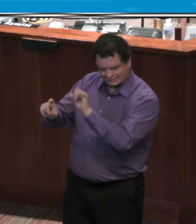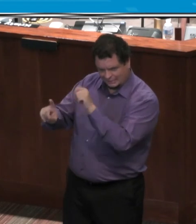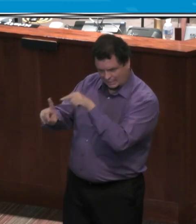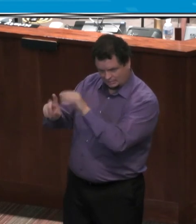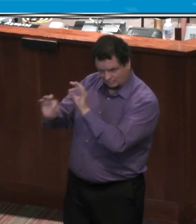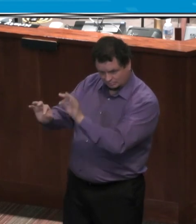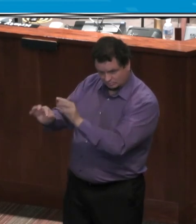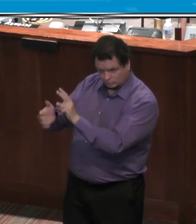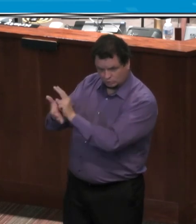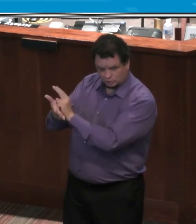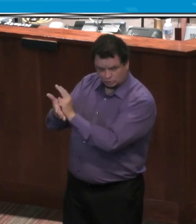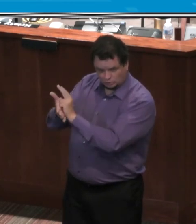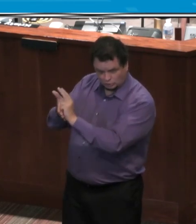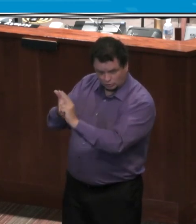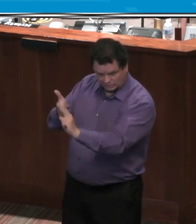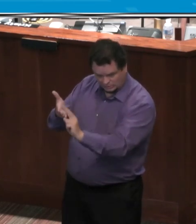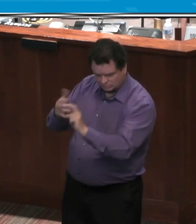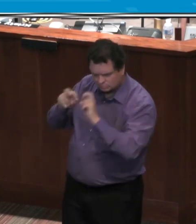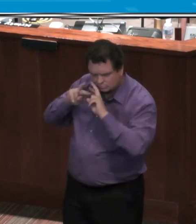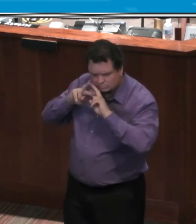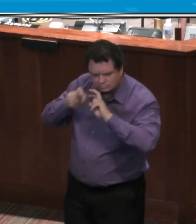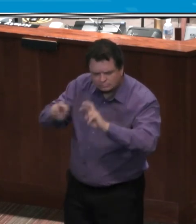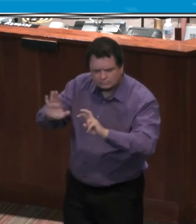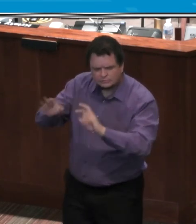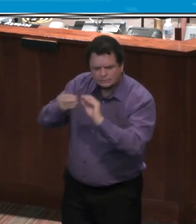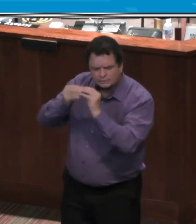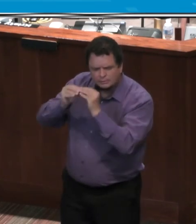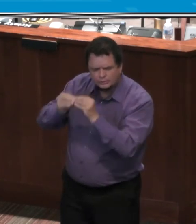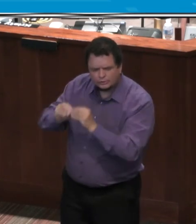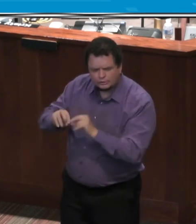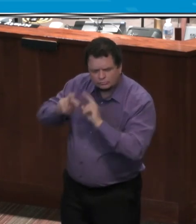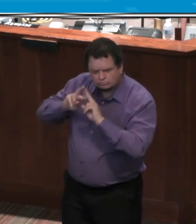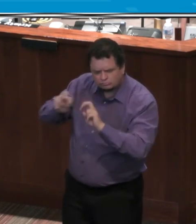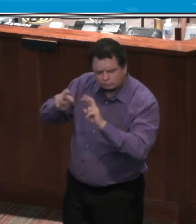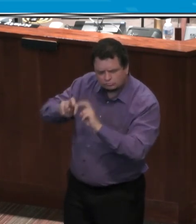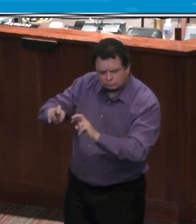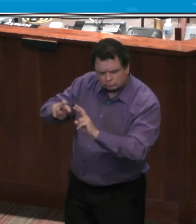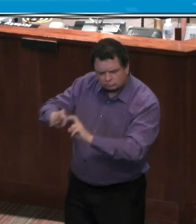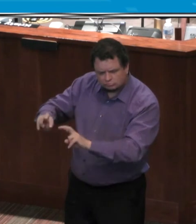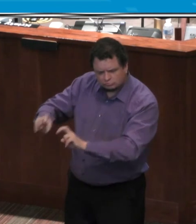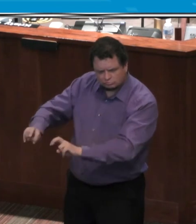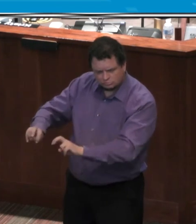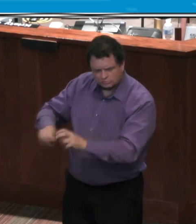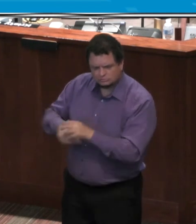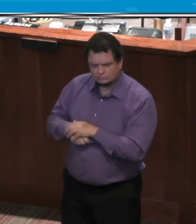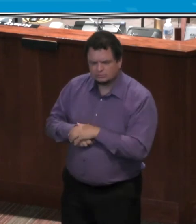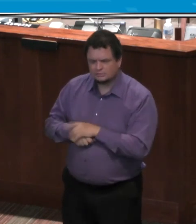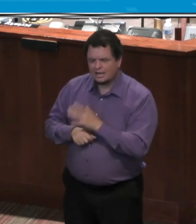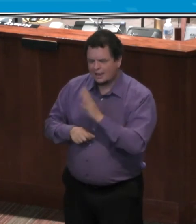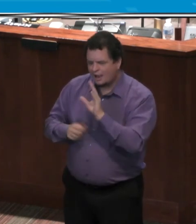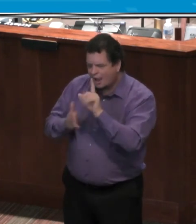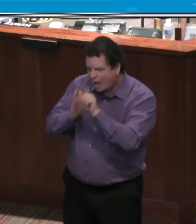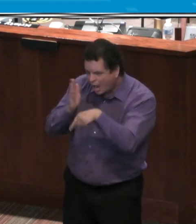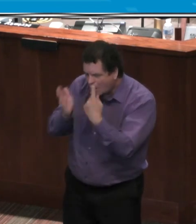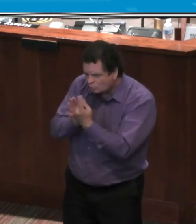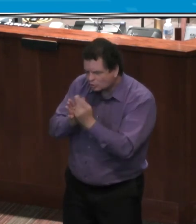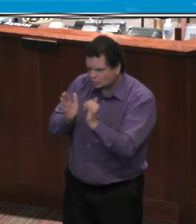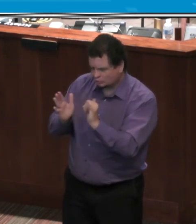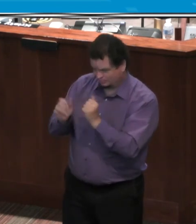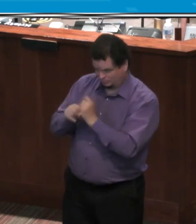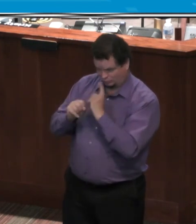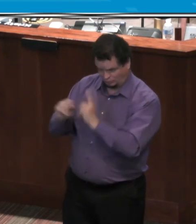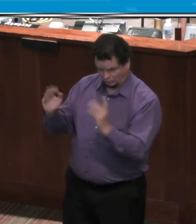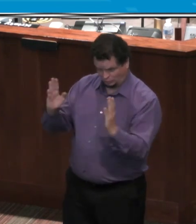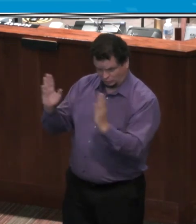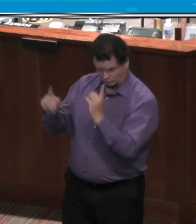only the number of tests we're doing, but the hours, and also, as Lisa had mentioned, that